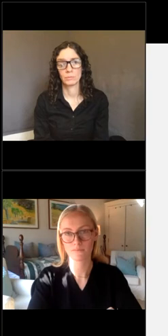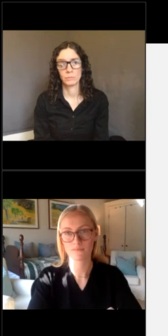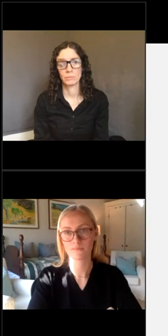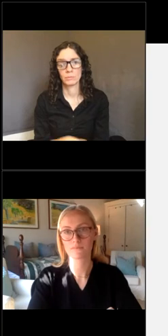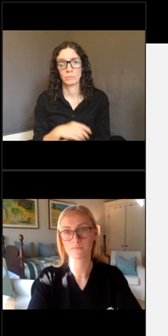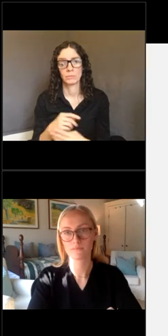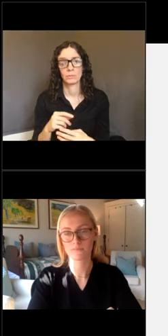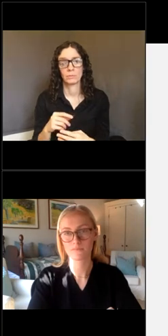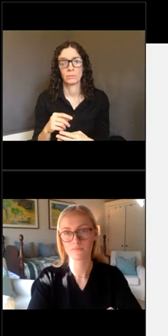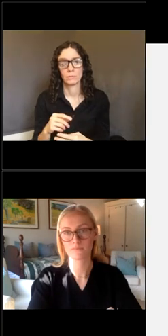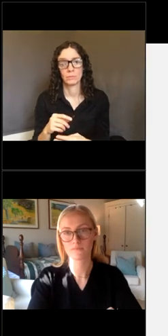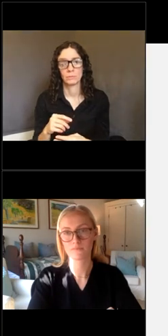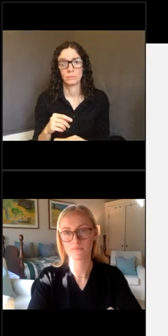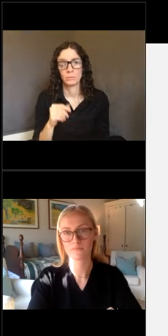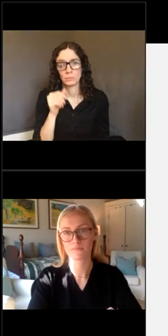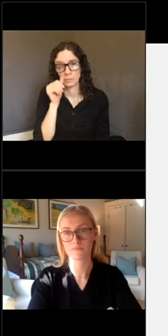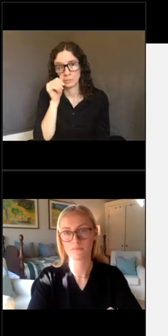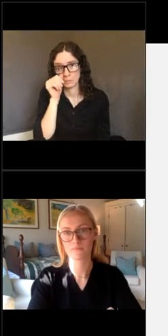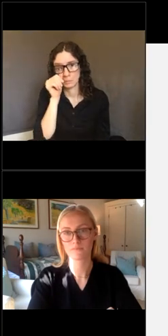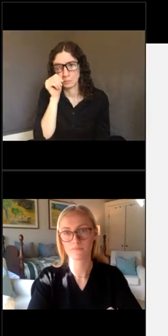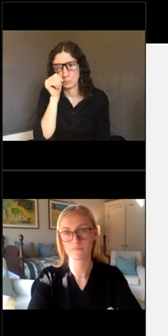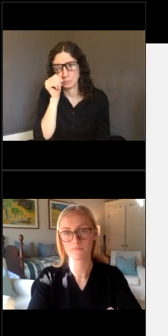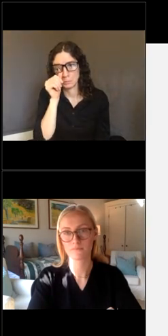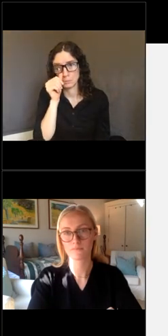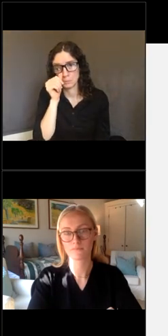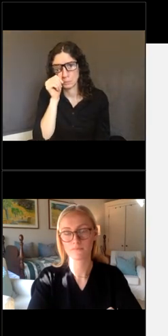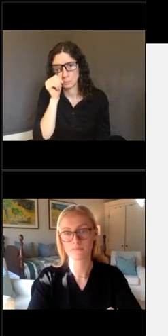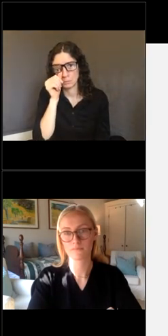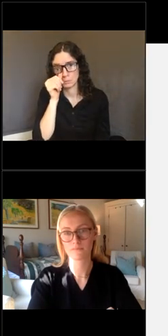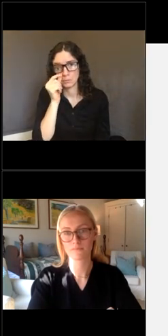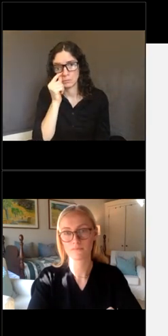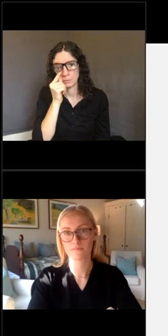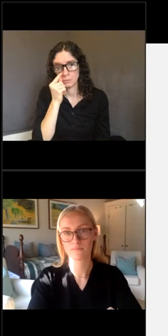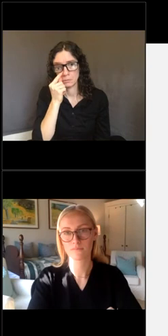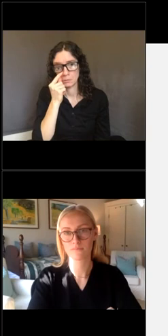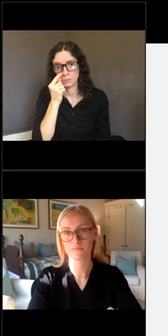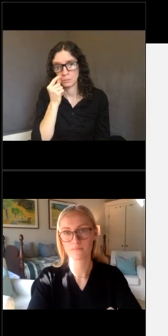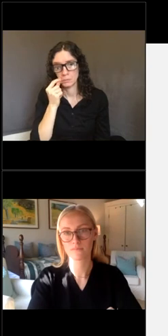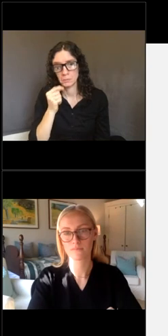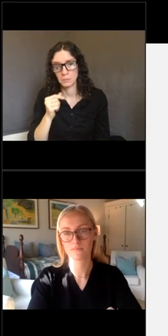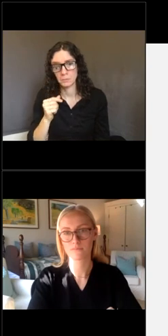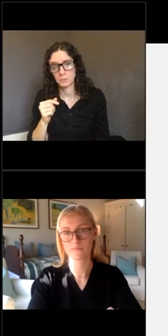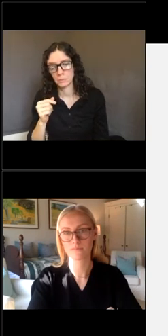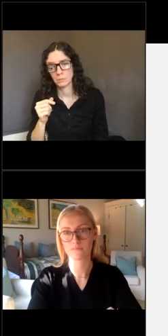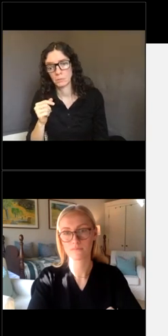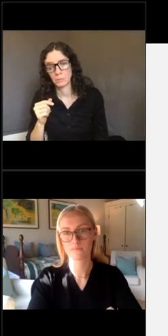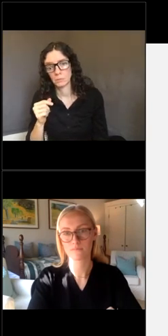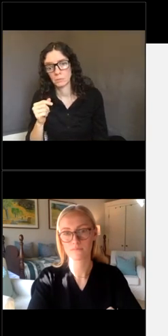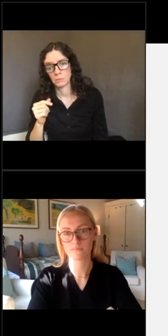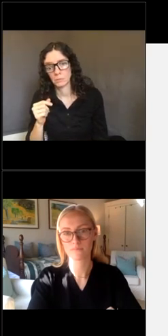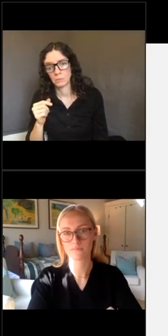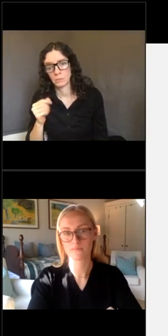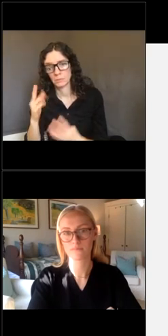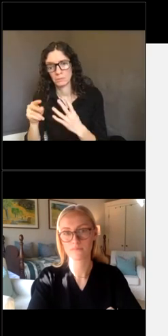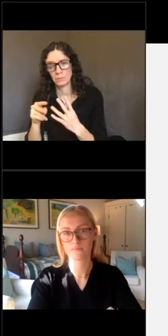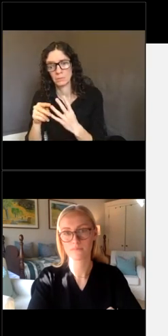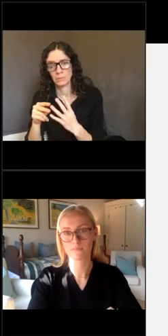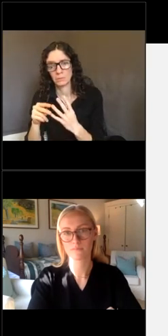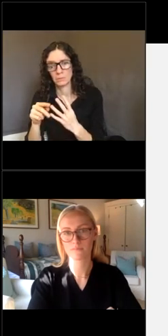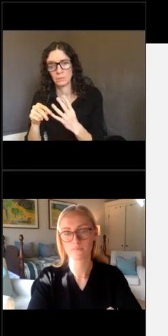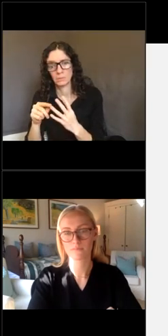that's connected to the Law of the Sea Convention to deal with marine biodiversity and